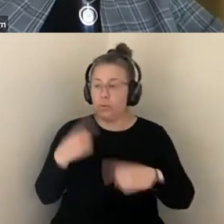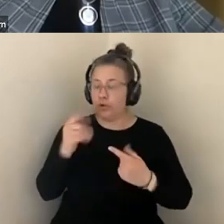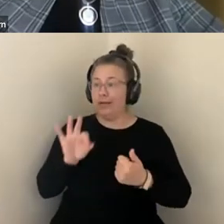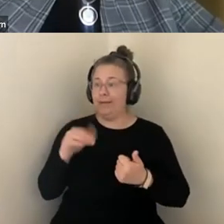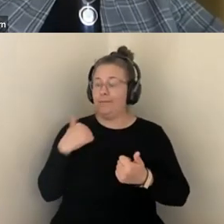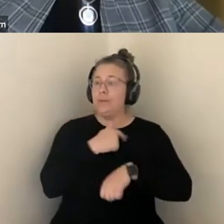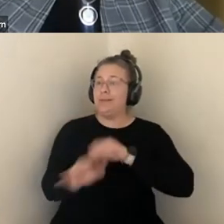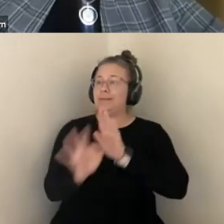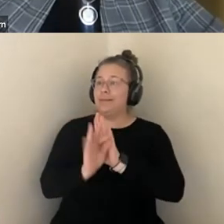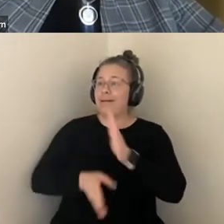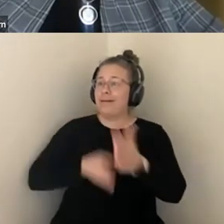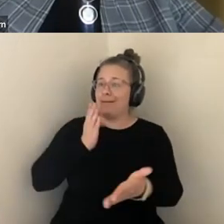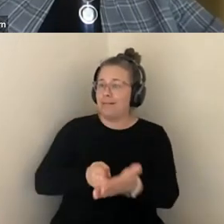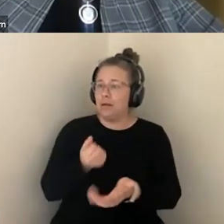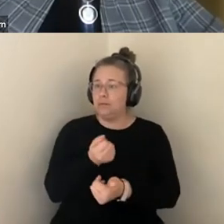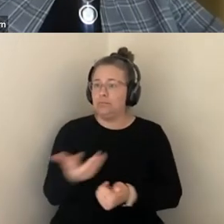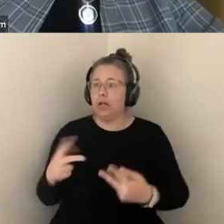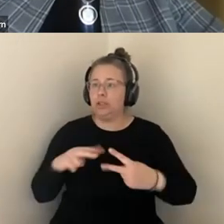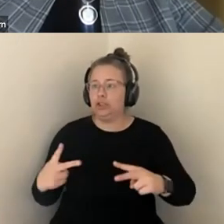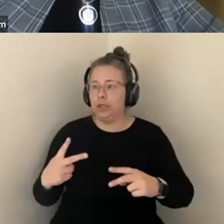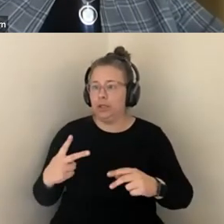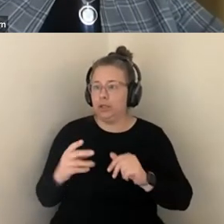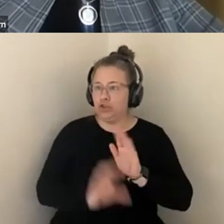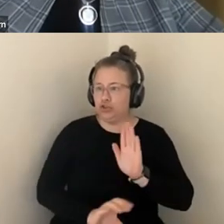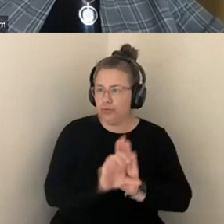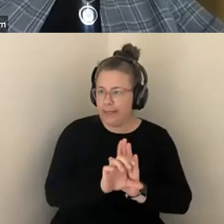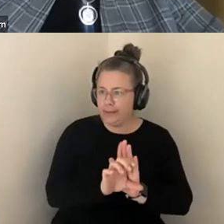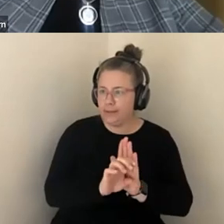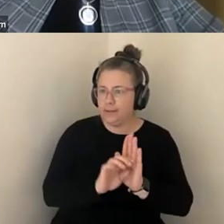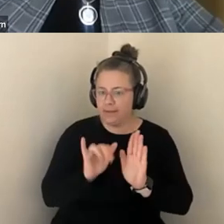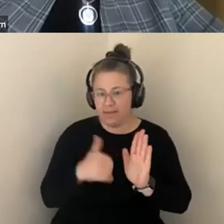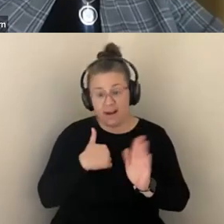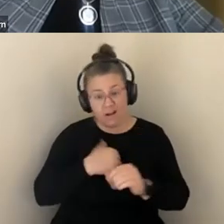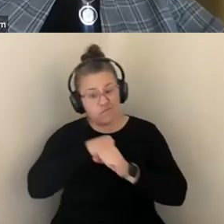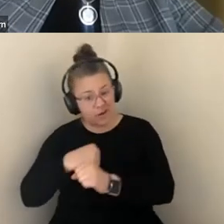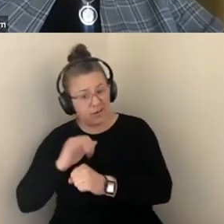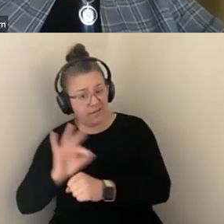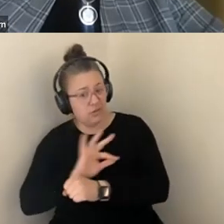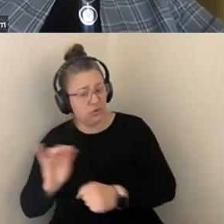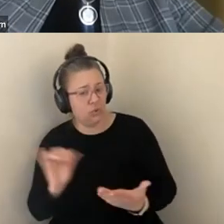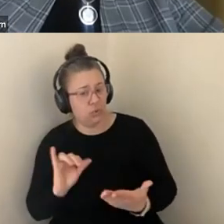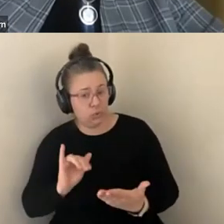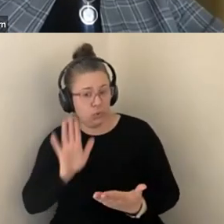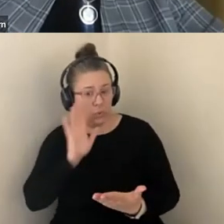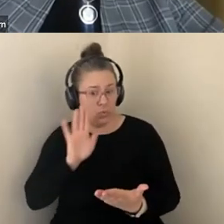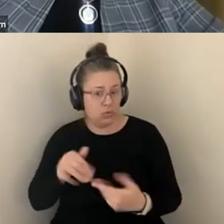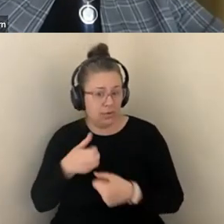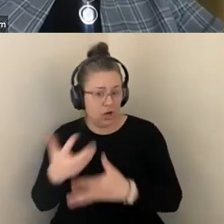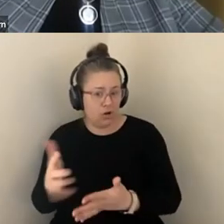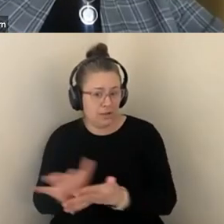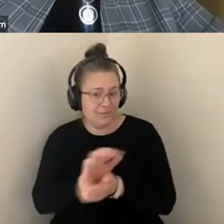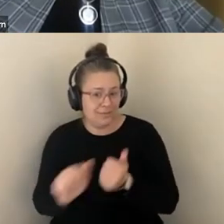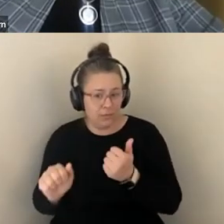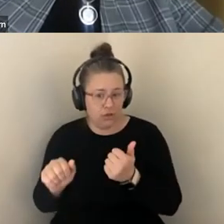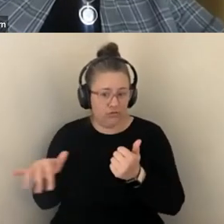against polygenic traits that also have protective functions, whether that will do damage in some kind of